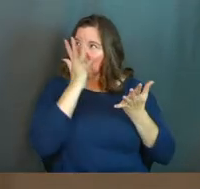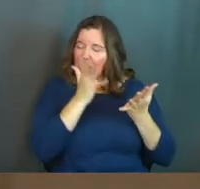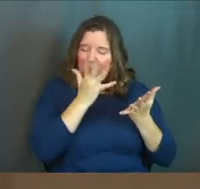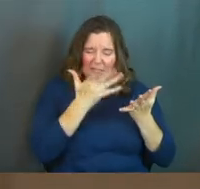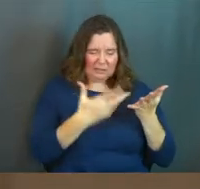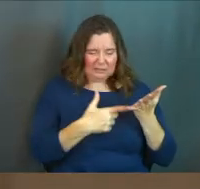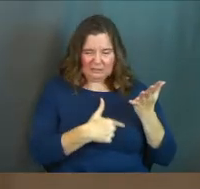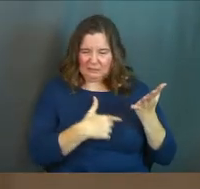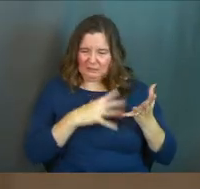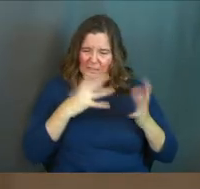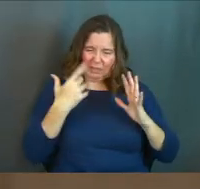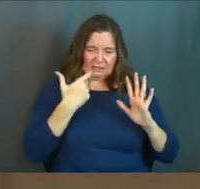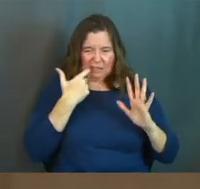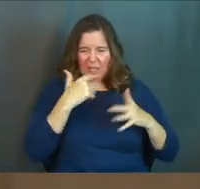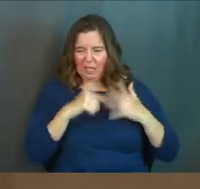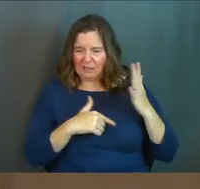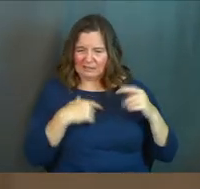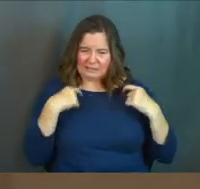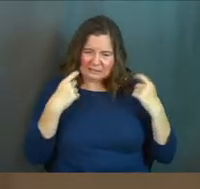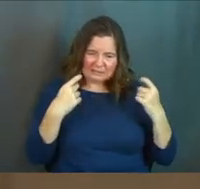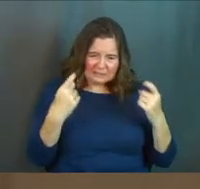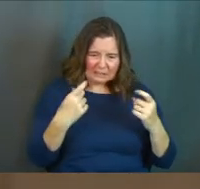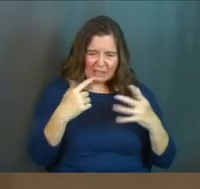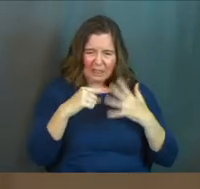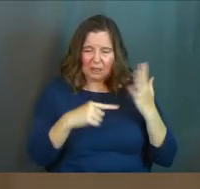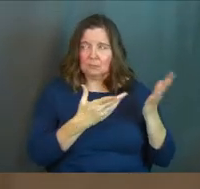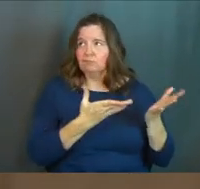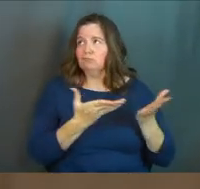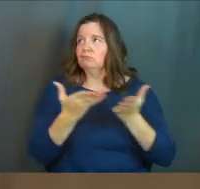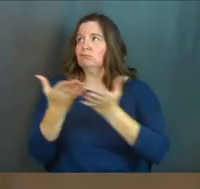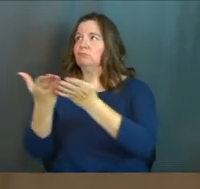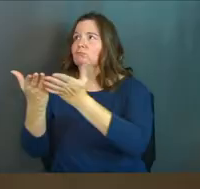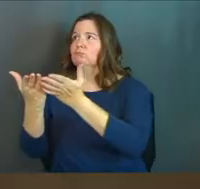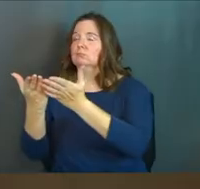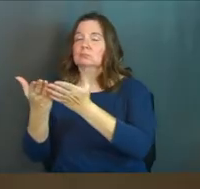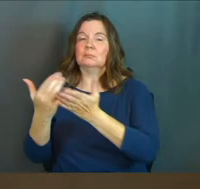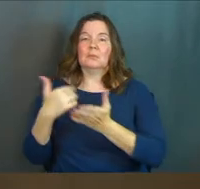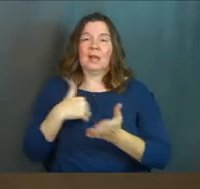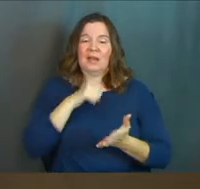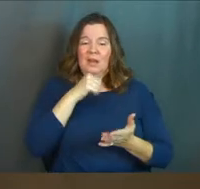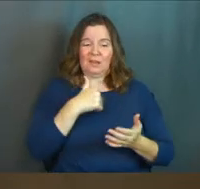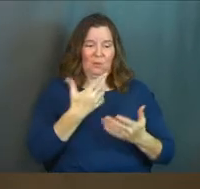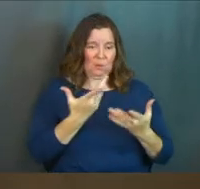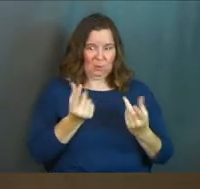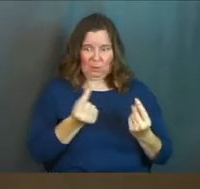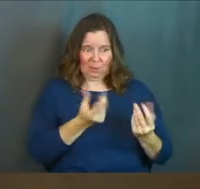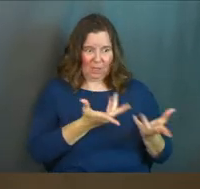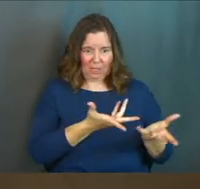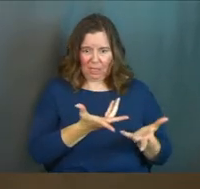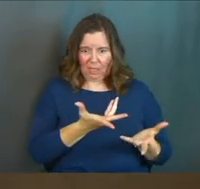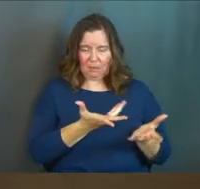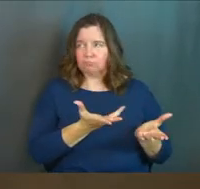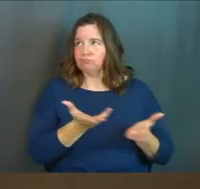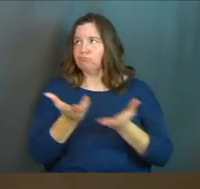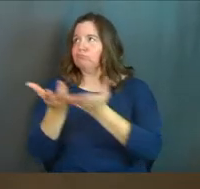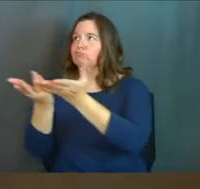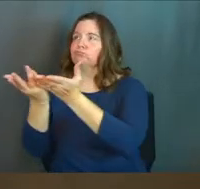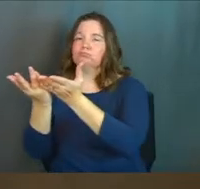all this mess, all these addictions now, all this sin, here. You know, I don't have nowhere else to put it,